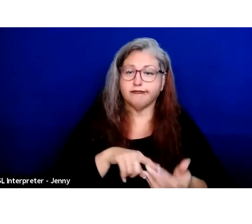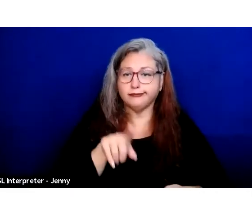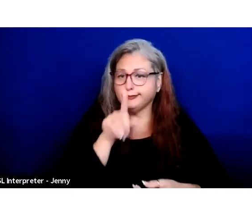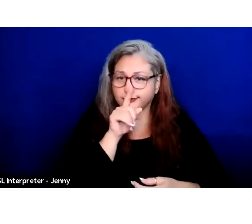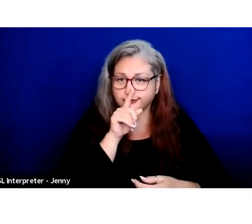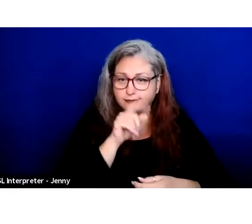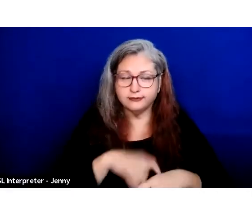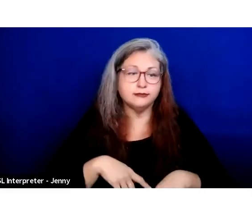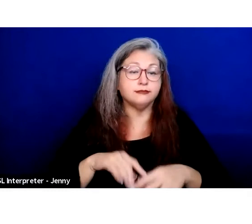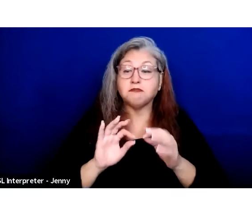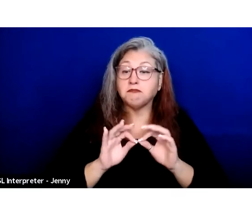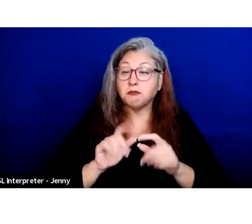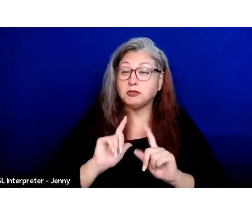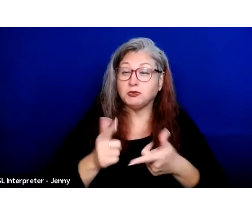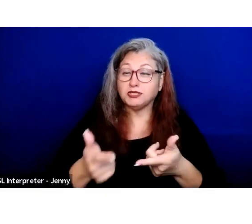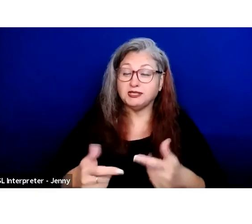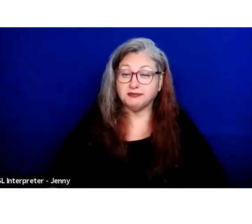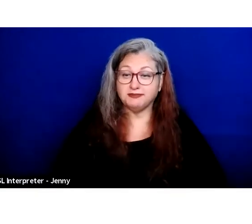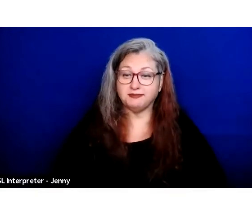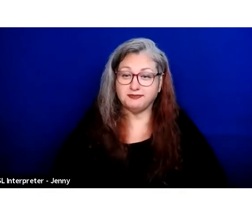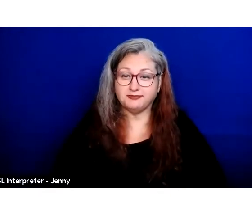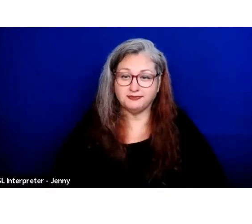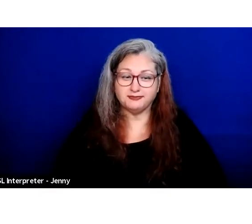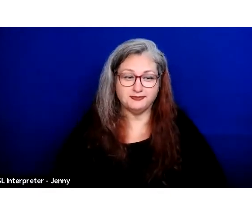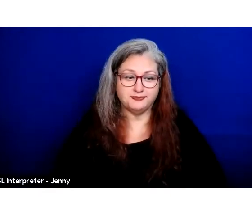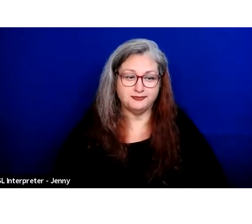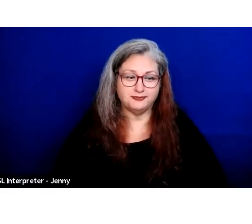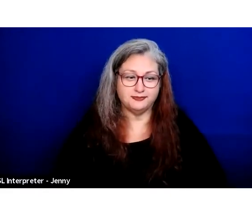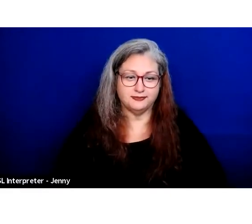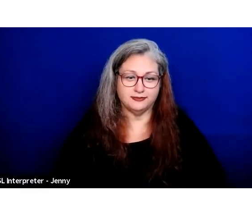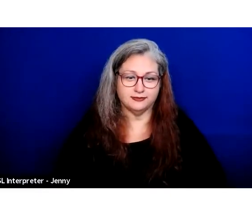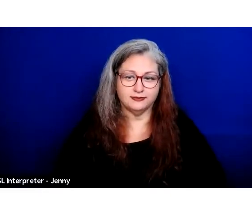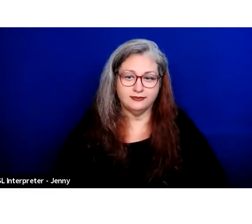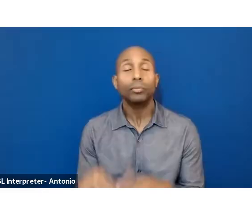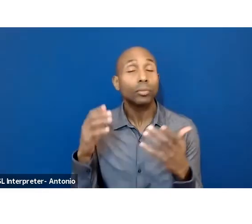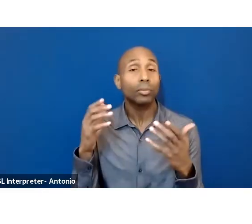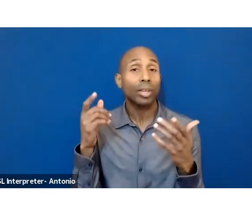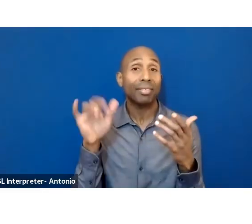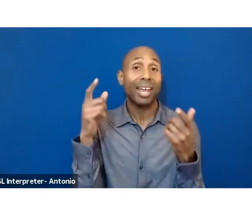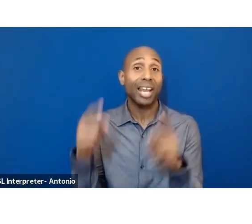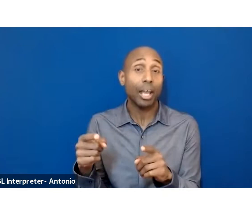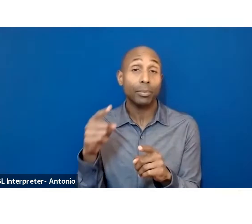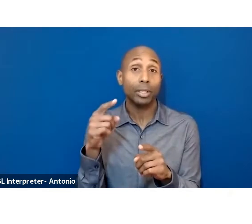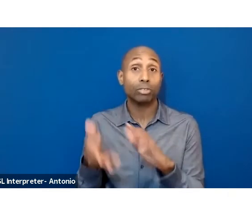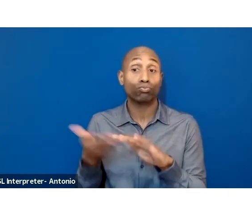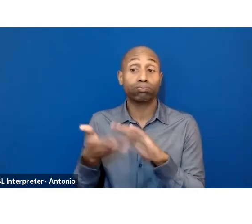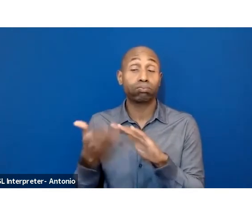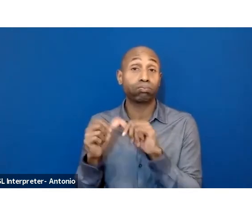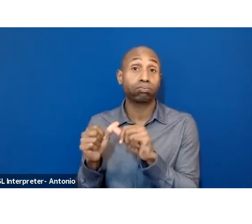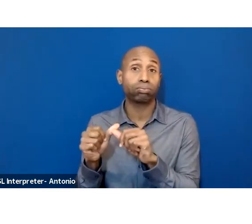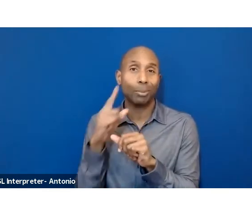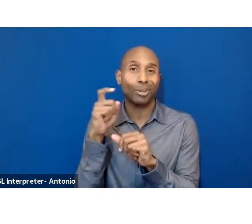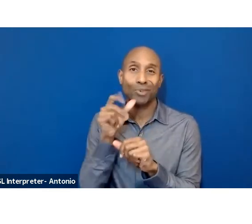right? Because that's not where we're looking for it, right? And it operates, it's invisibilized, it's institutionalized,